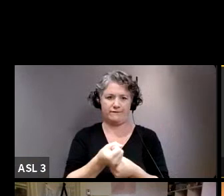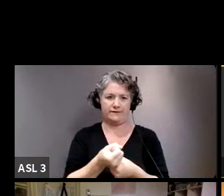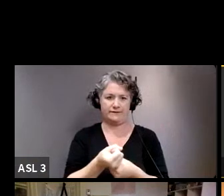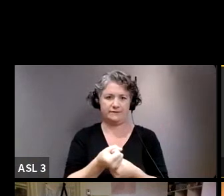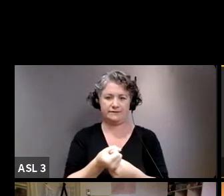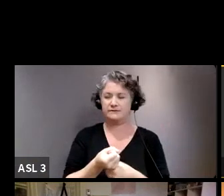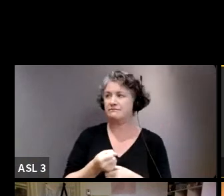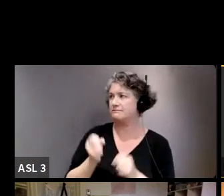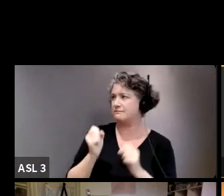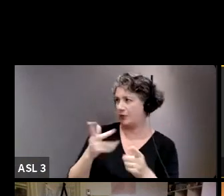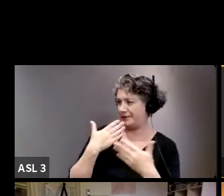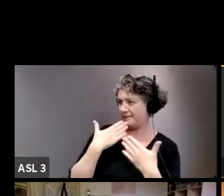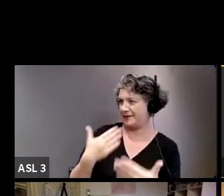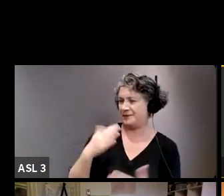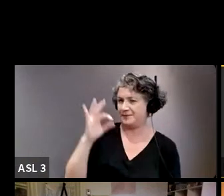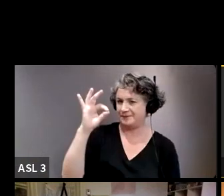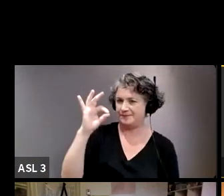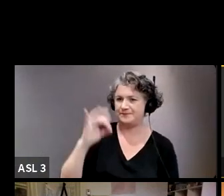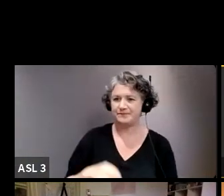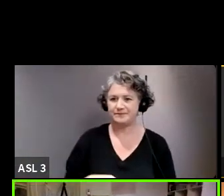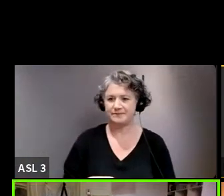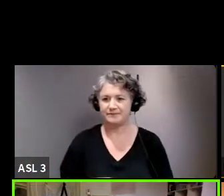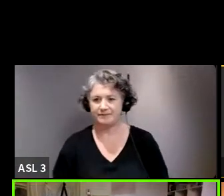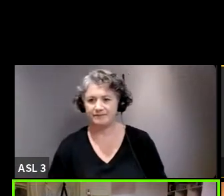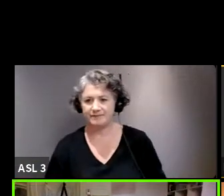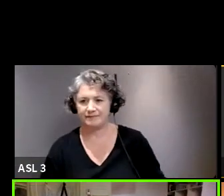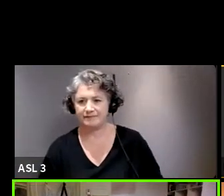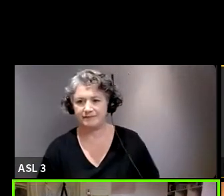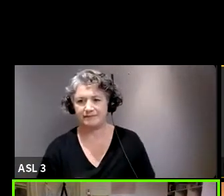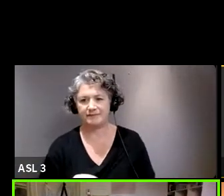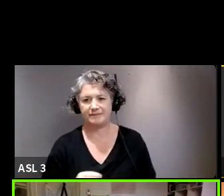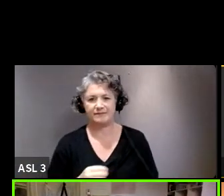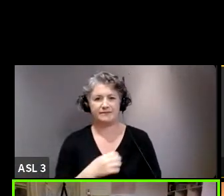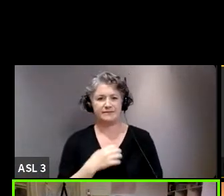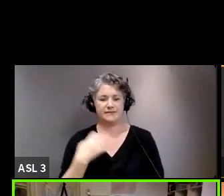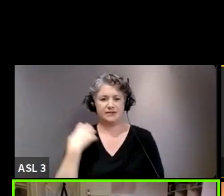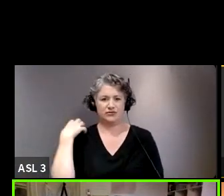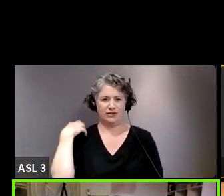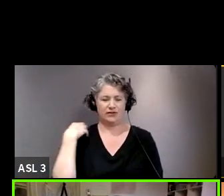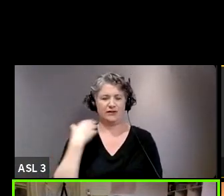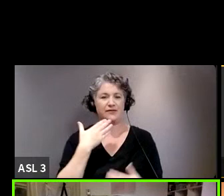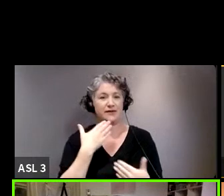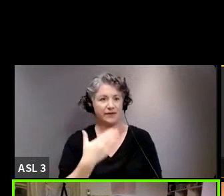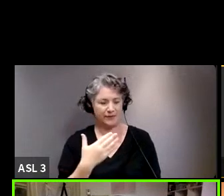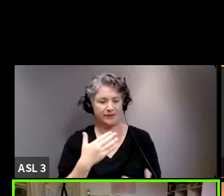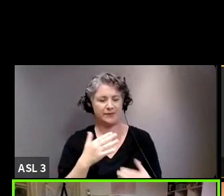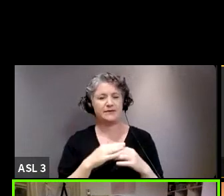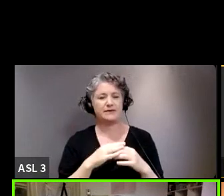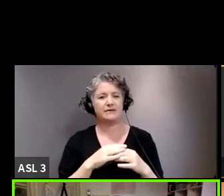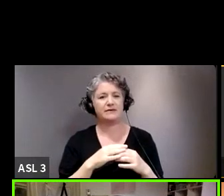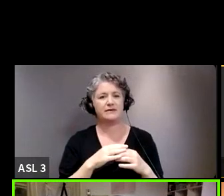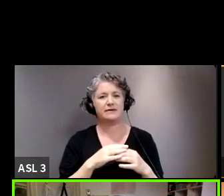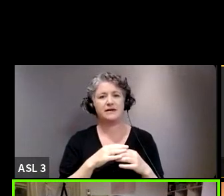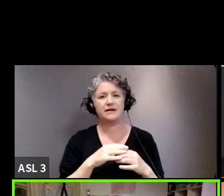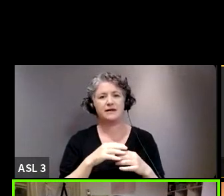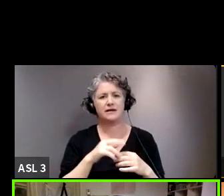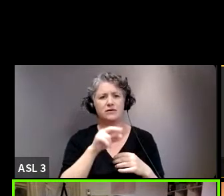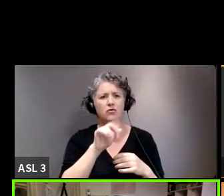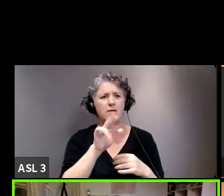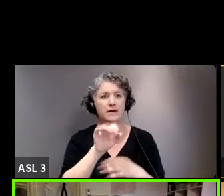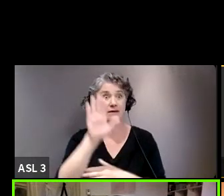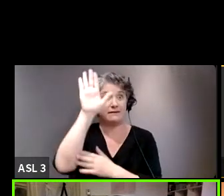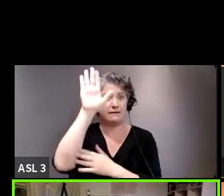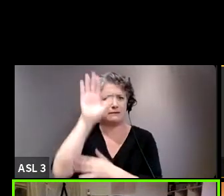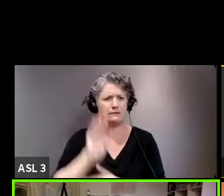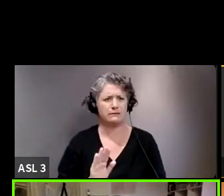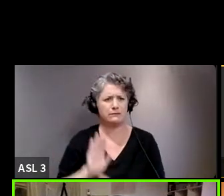amazing thank you uh number sweda uh i'm going to go to member norman because you had your hand up before and then it went down then it